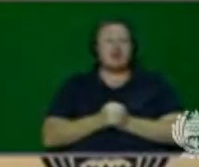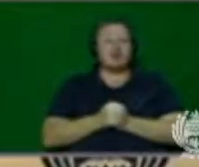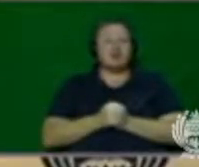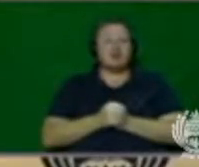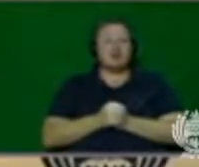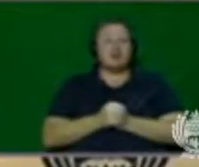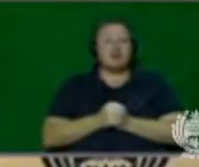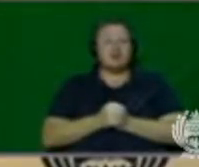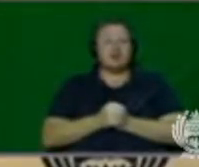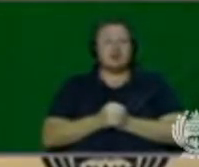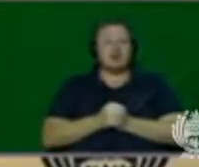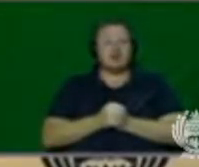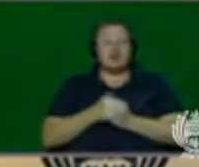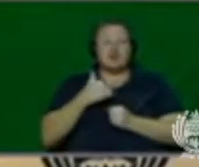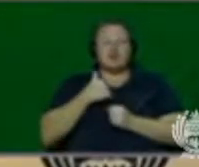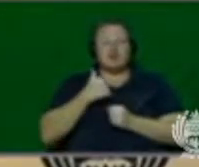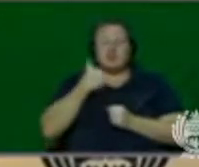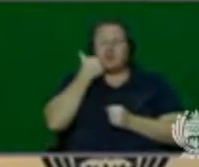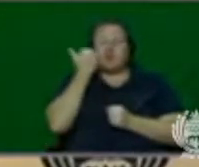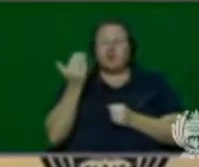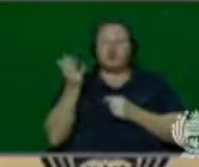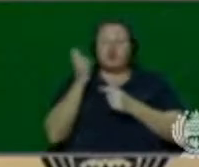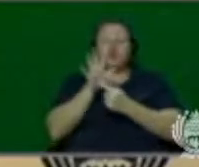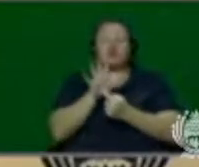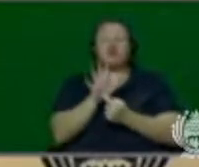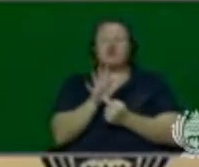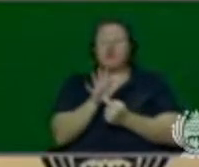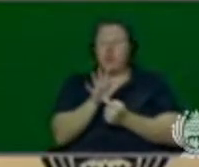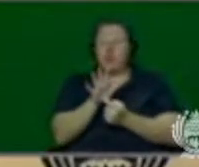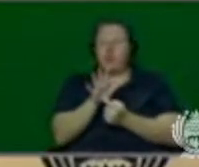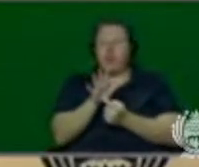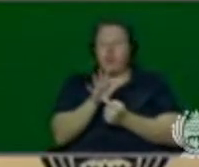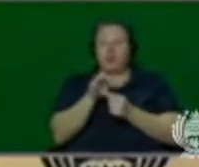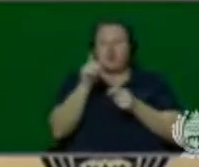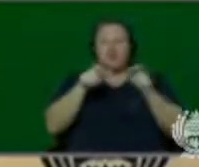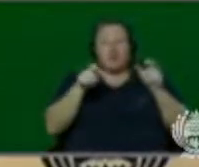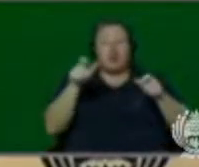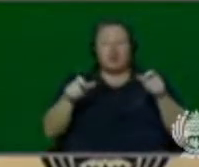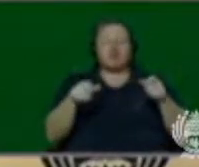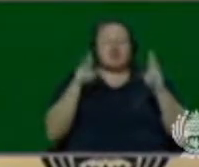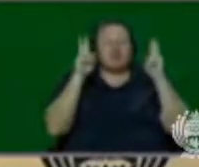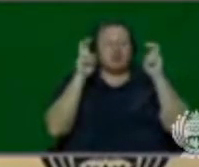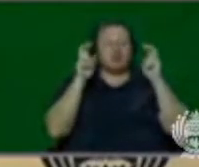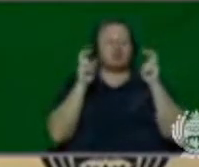assure Khila that I'm going to come back to that issue later. It's taken.